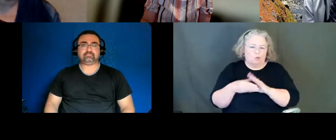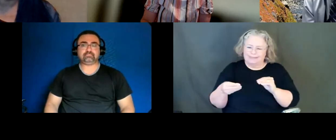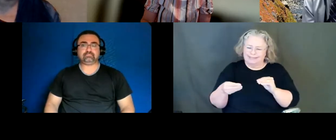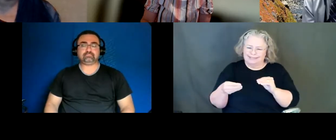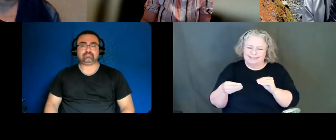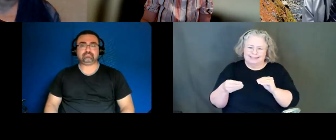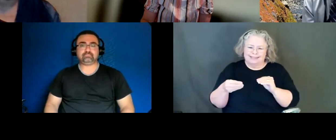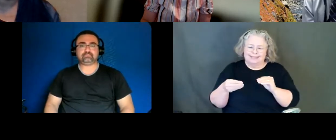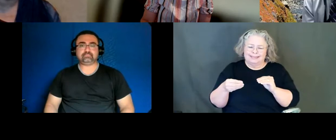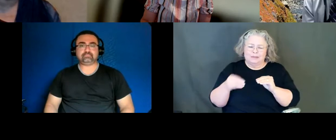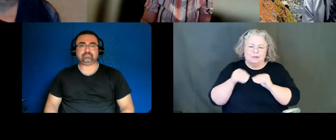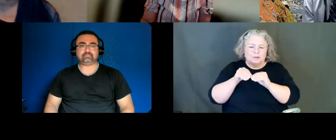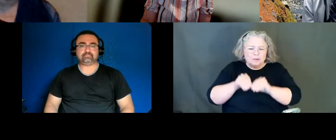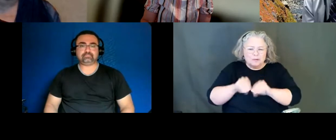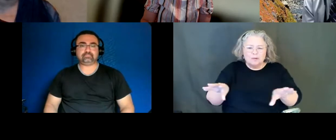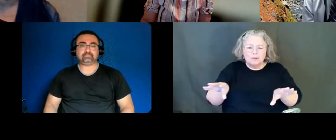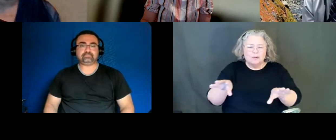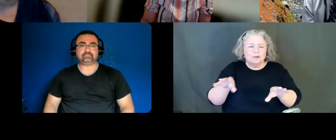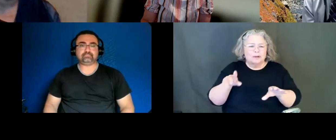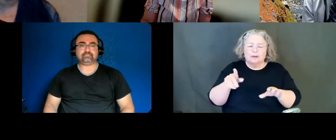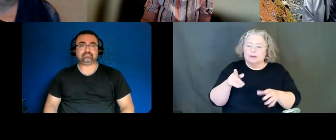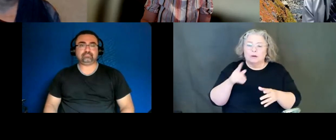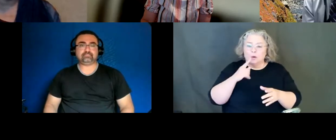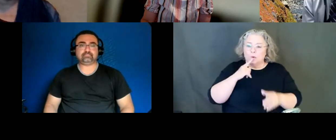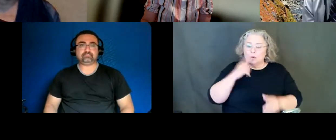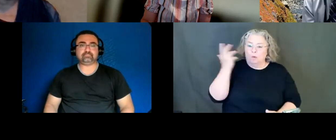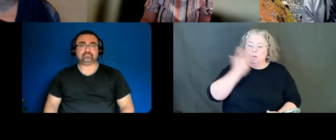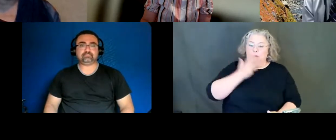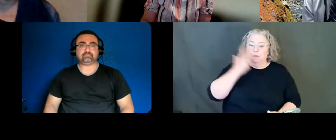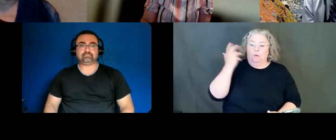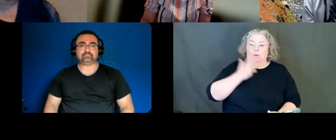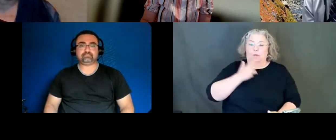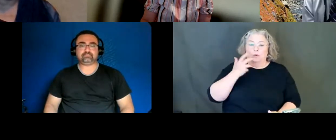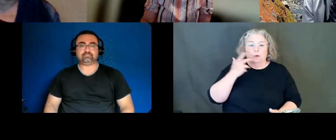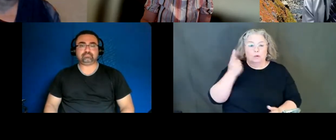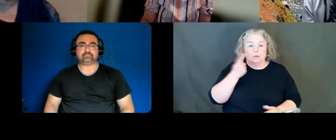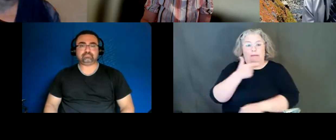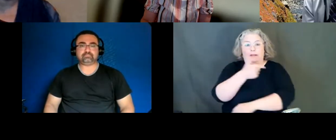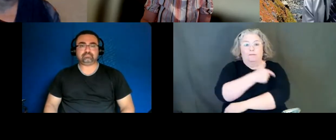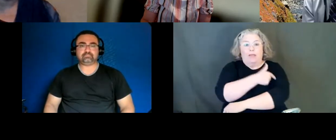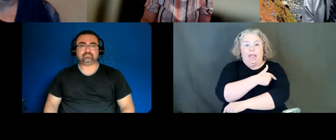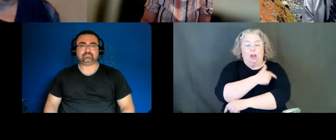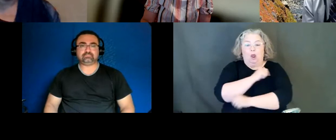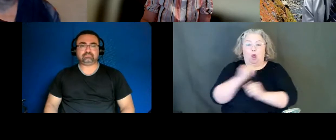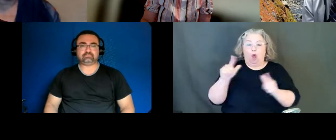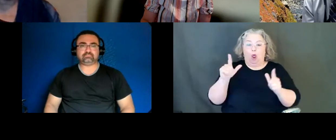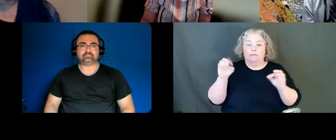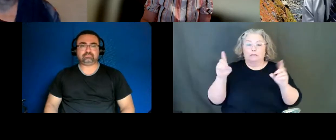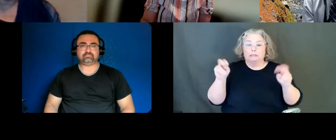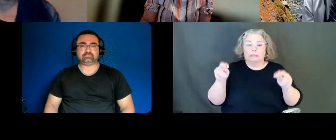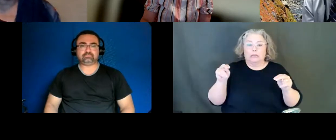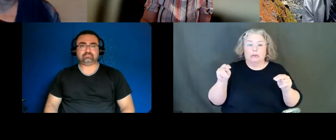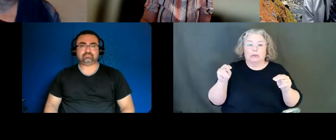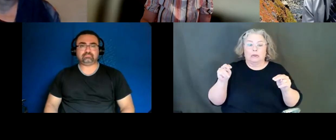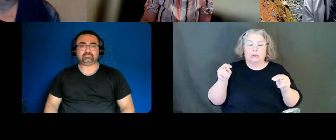are being passed around are quite sensational, like someone getting vaccinated and all of a sudden the light